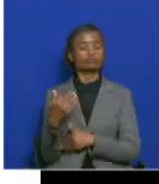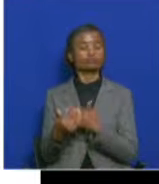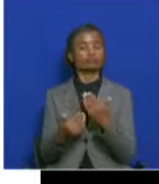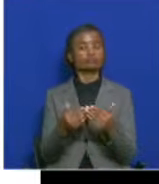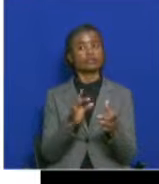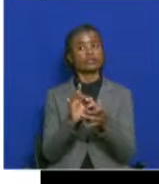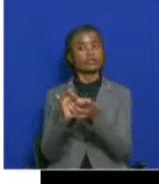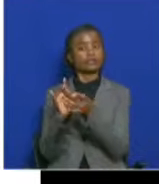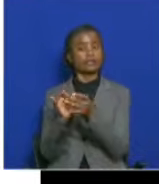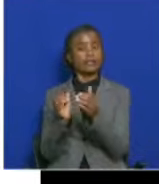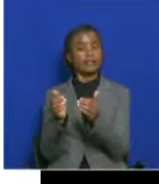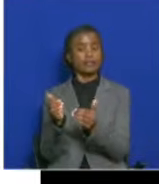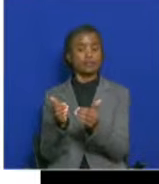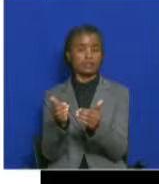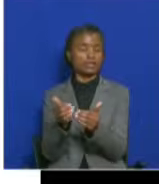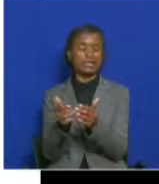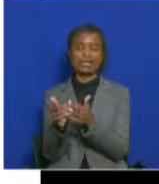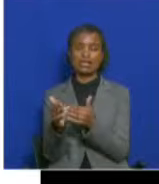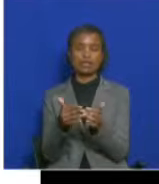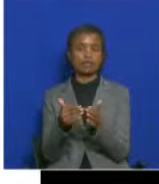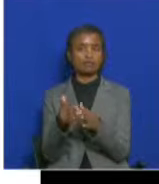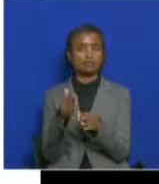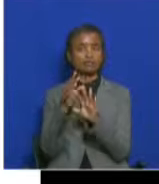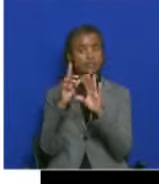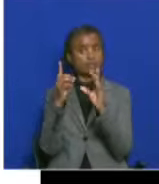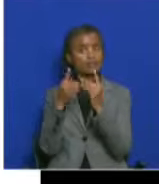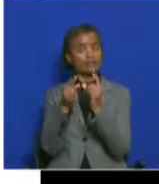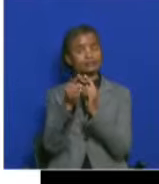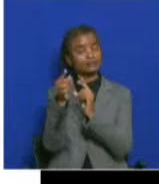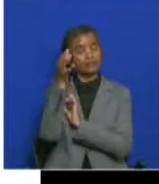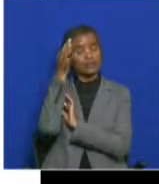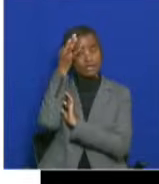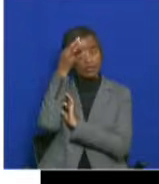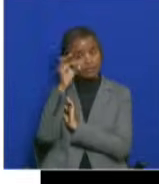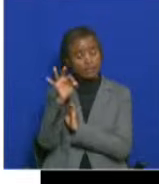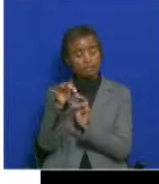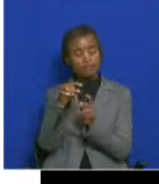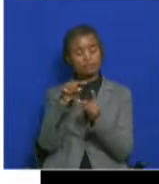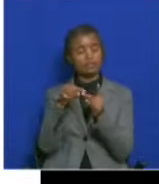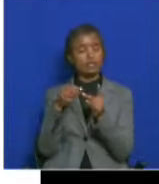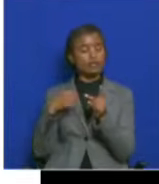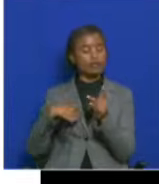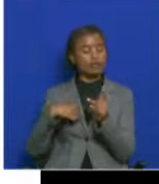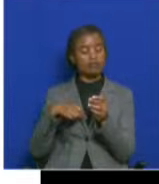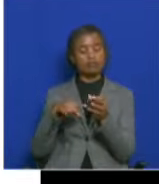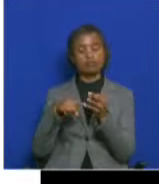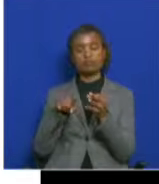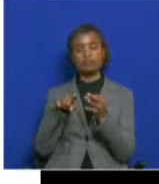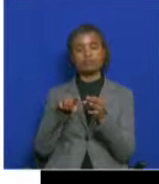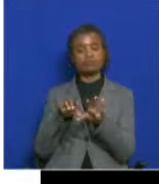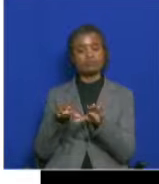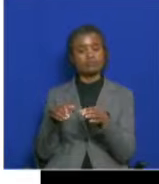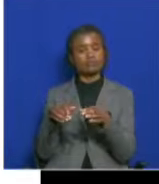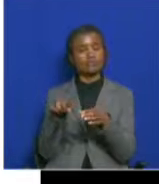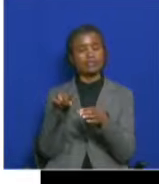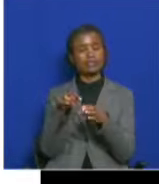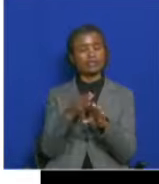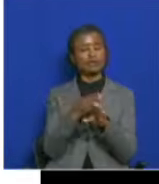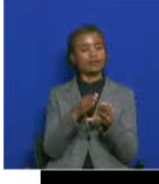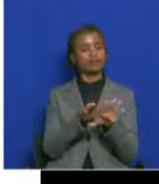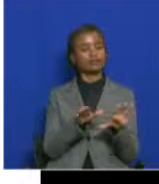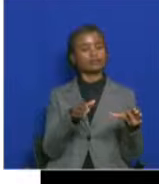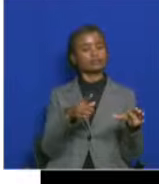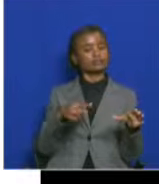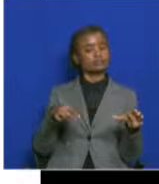government department and/or municipality and/or parastatal and/or other private sector employer where the rules